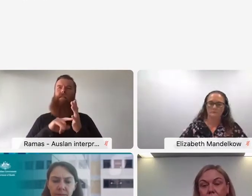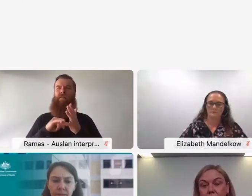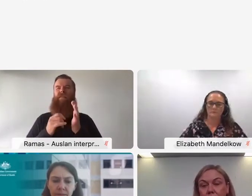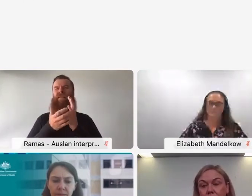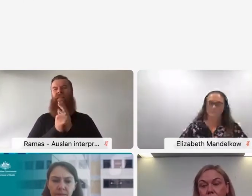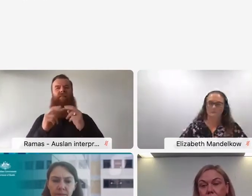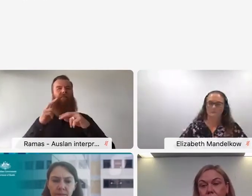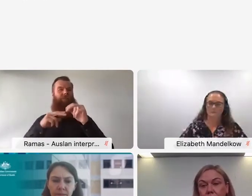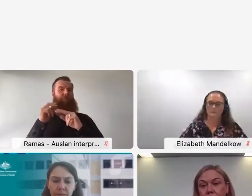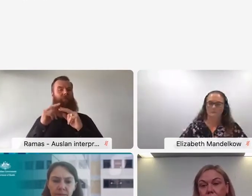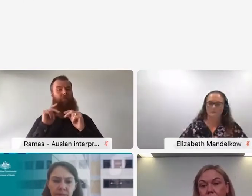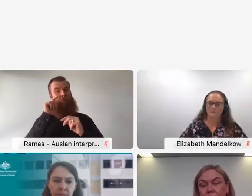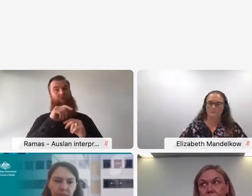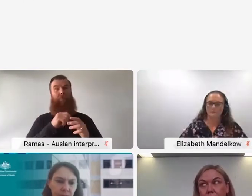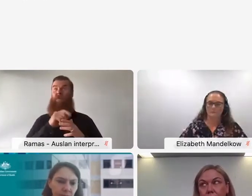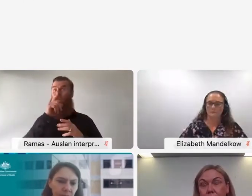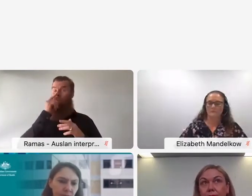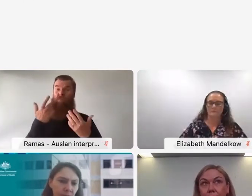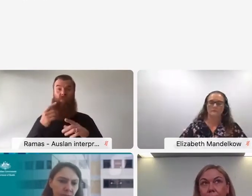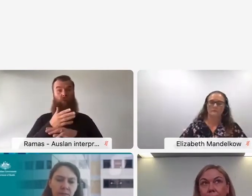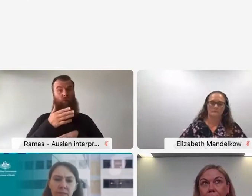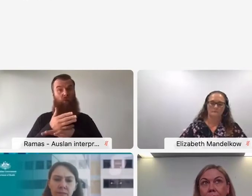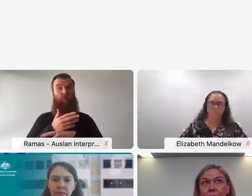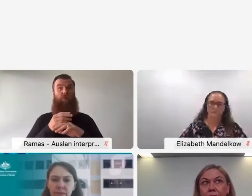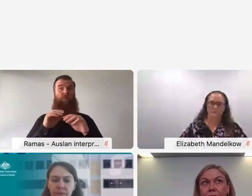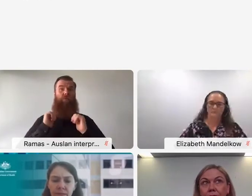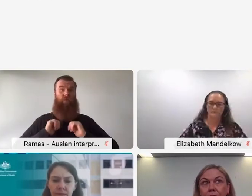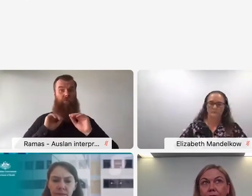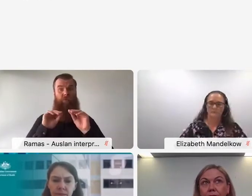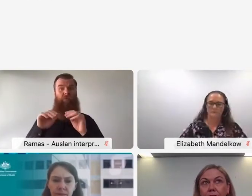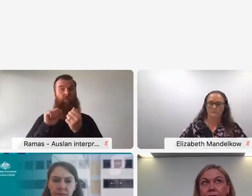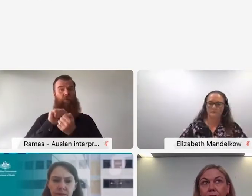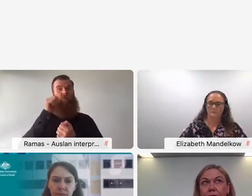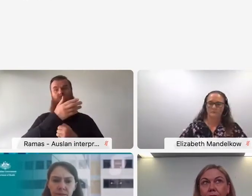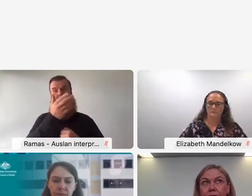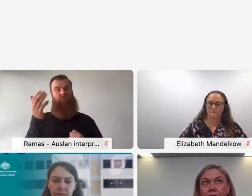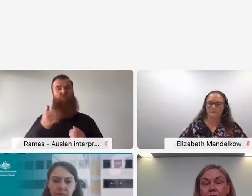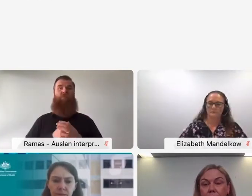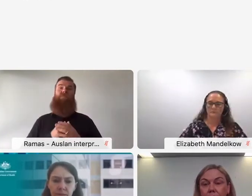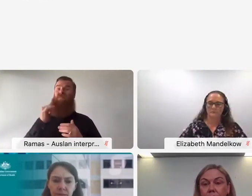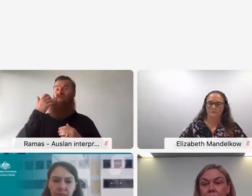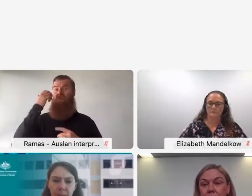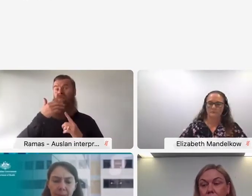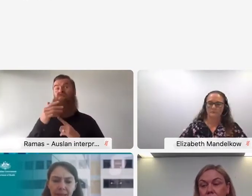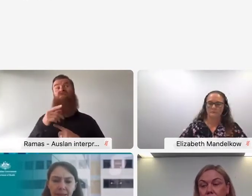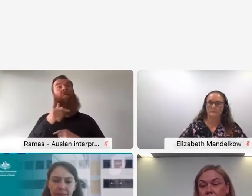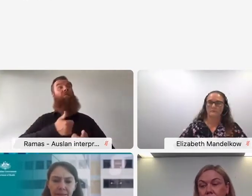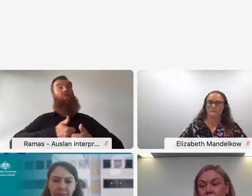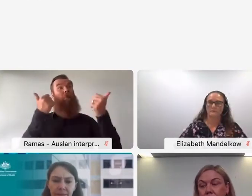some vocational education training qualifications. And in the future, we may look to see if we can partner with